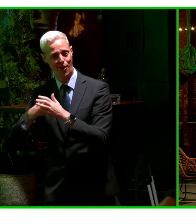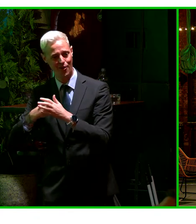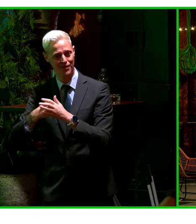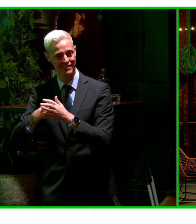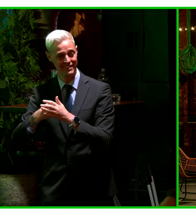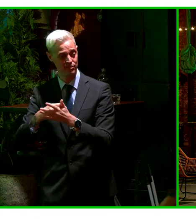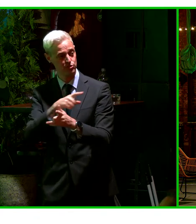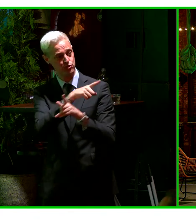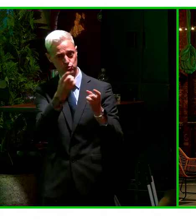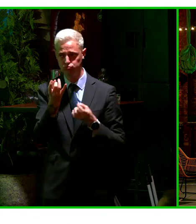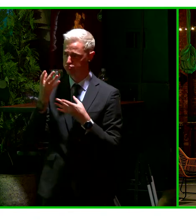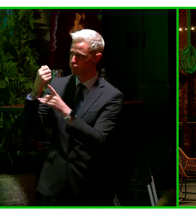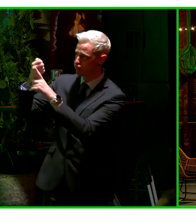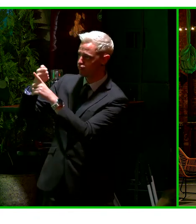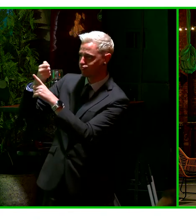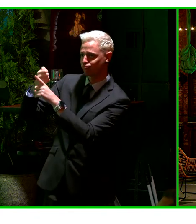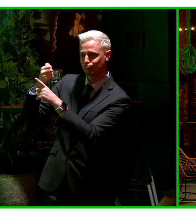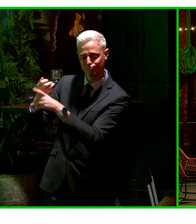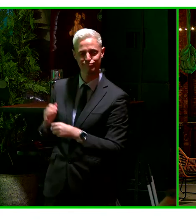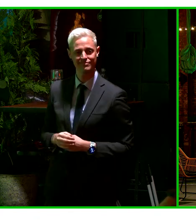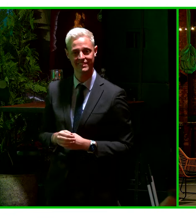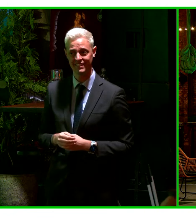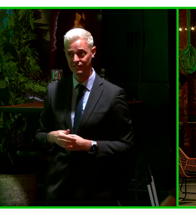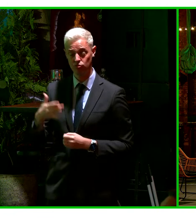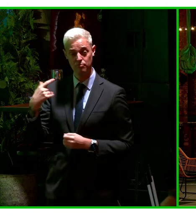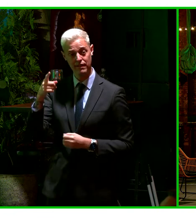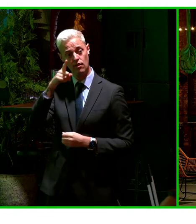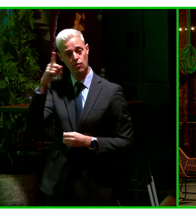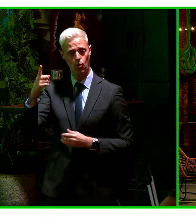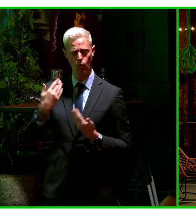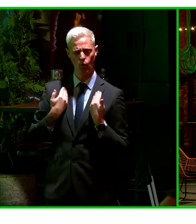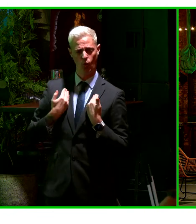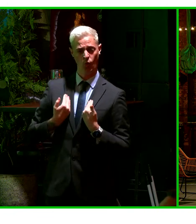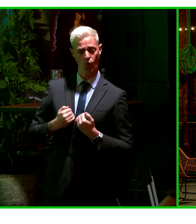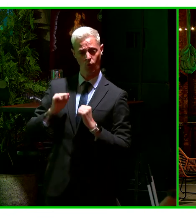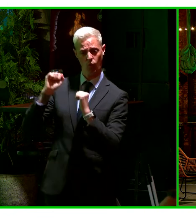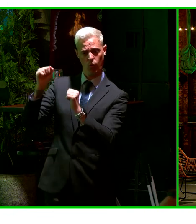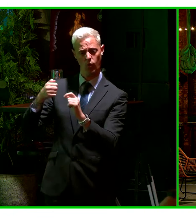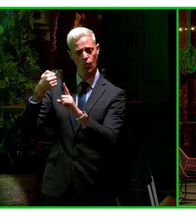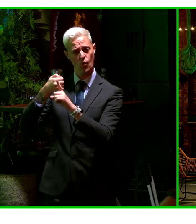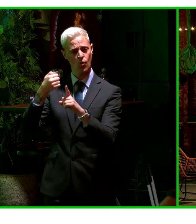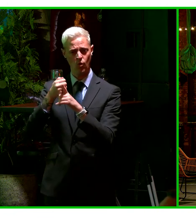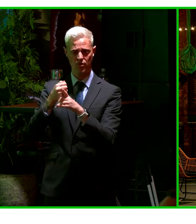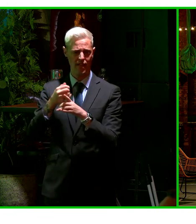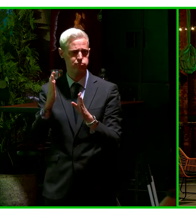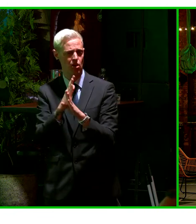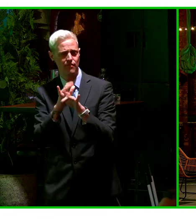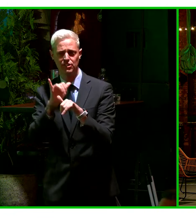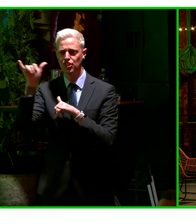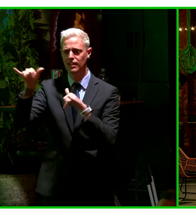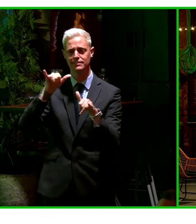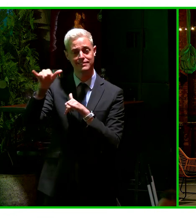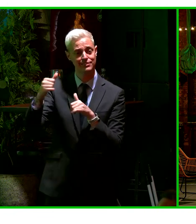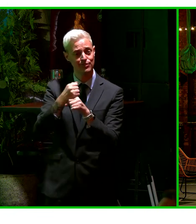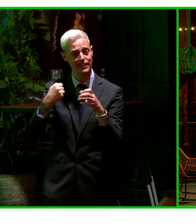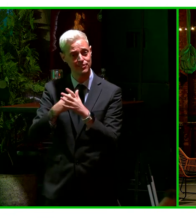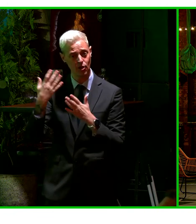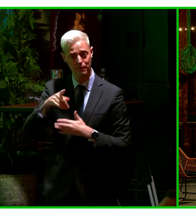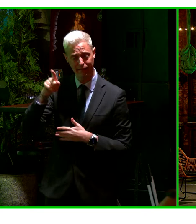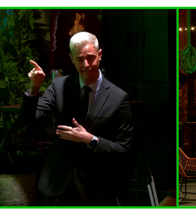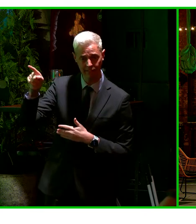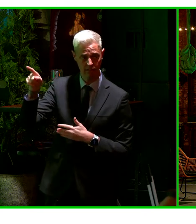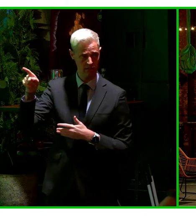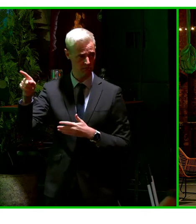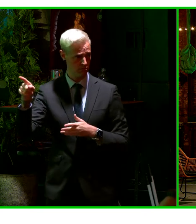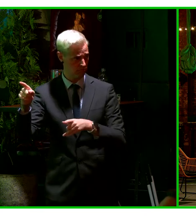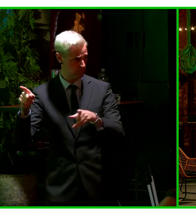voices heard. We've been hearing from the billionaires. They've been flying in their private jets to Glasgow.